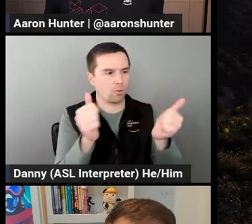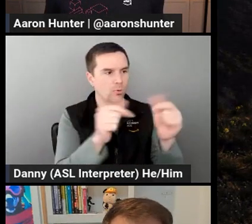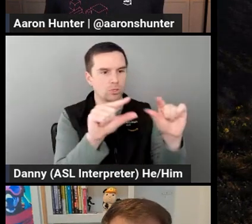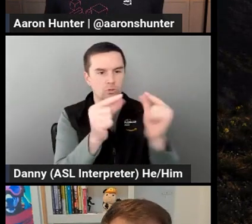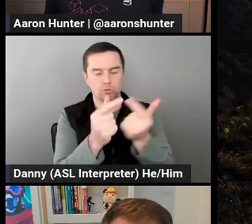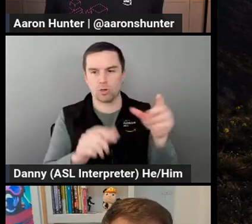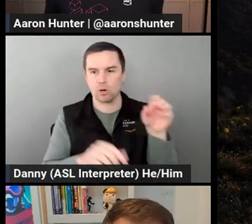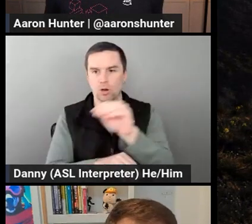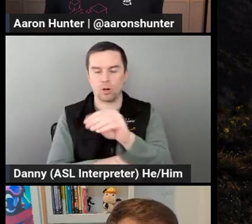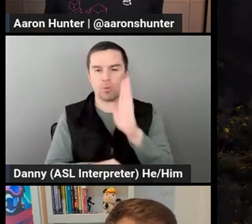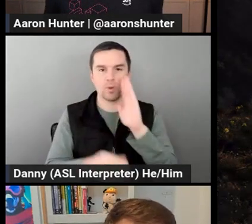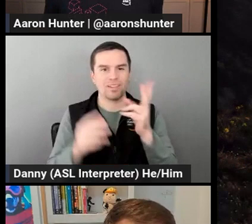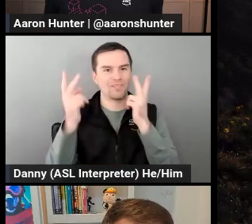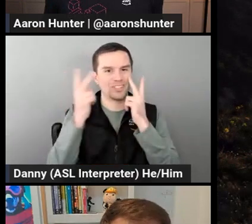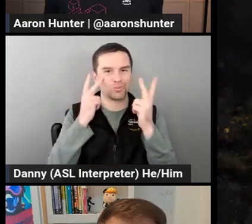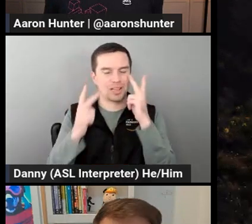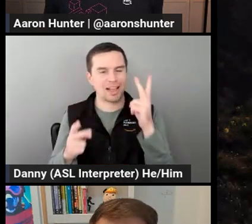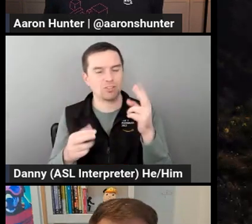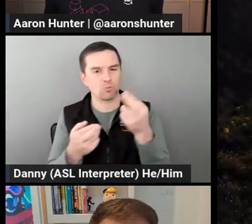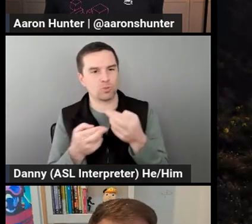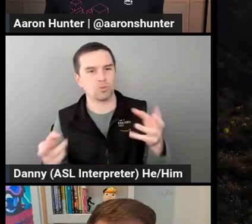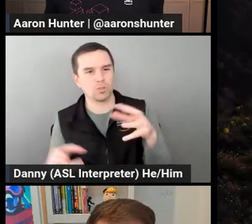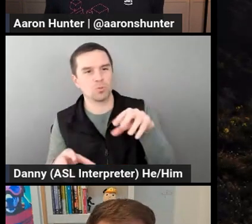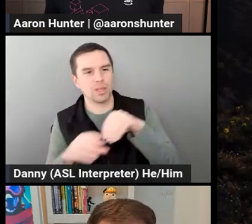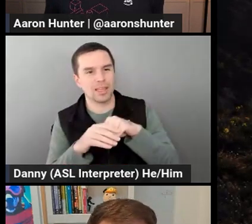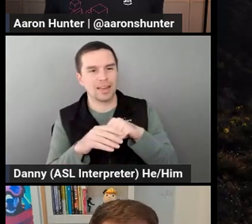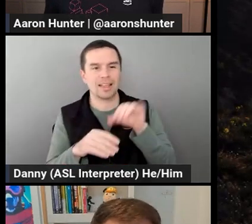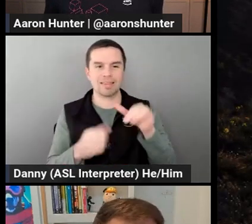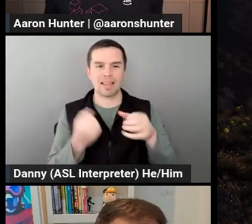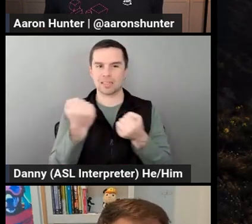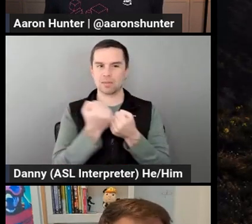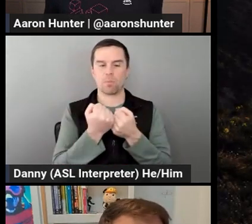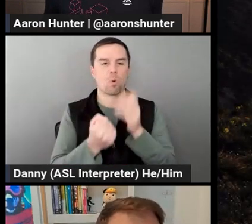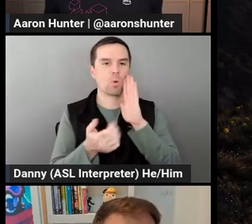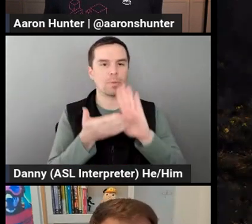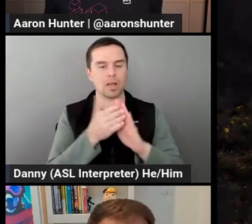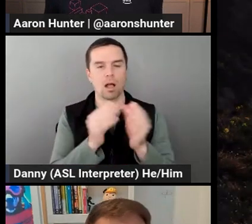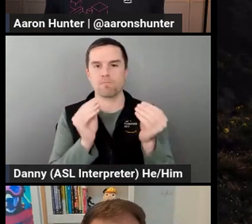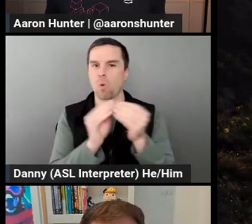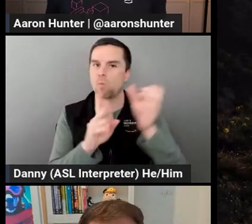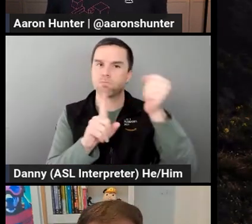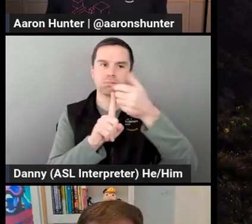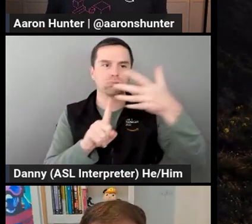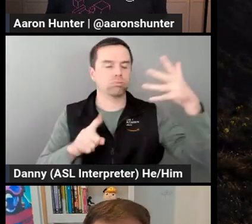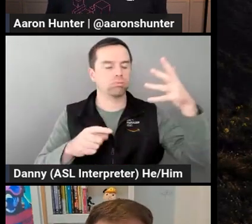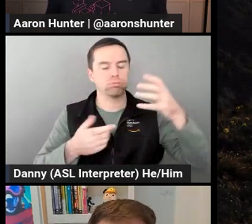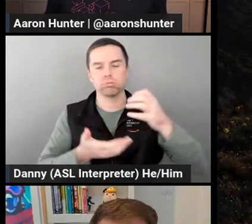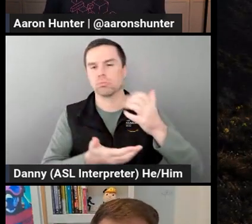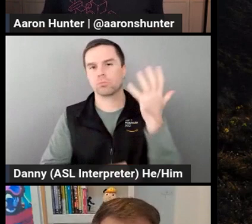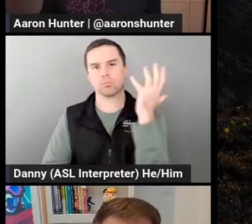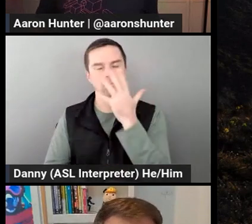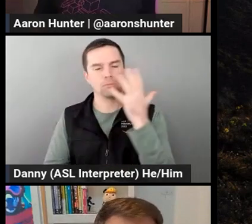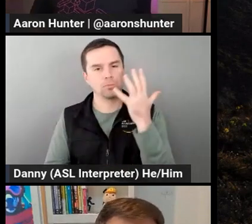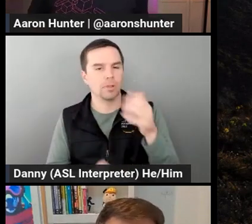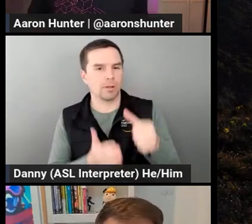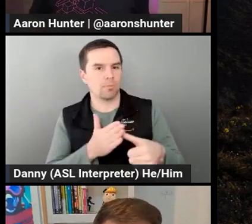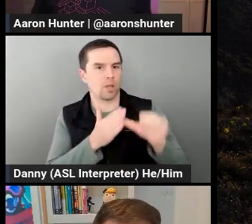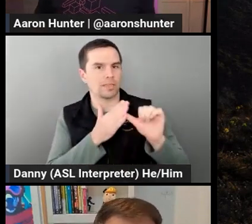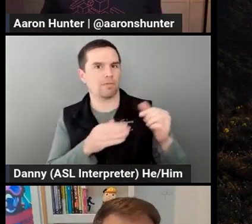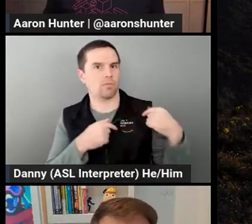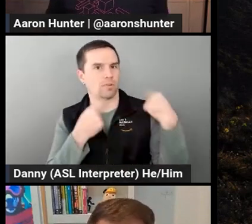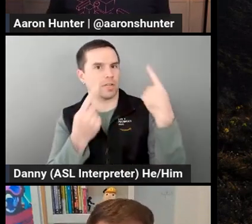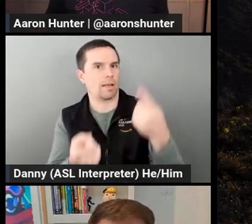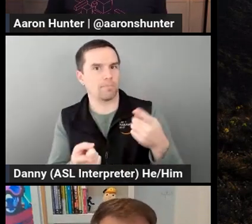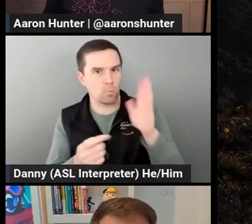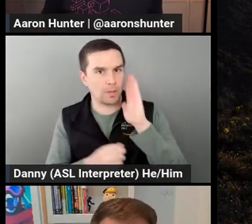We'll visualize the resources in it. That support's only going to get richer over time and give you more things you can build with. So this is